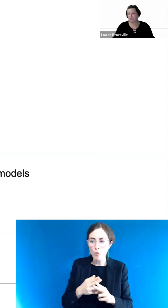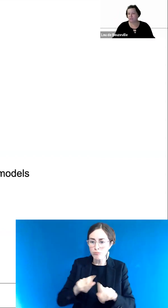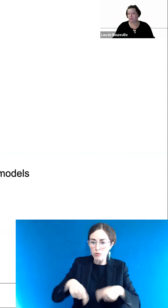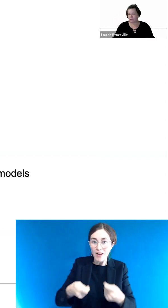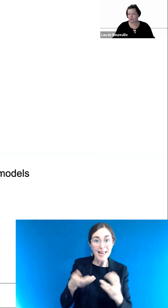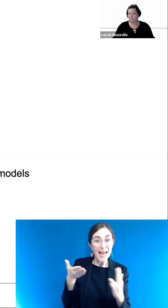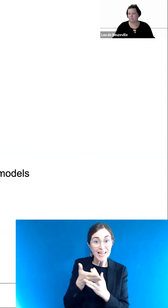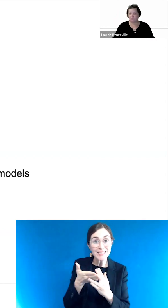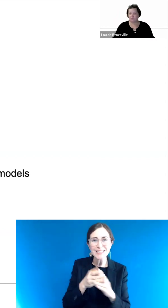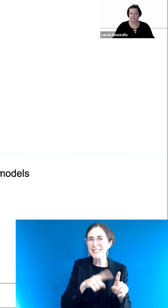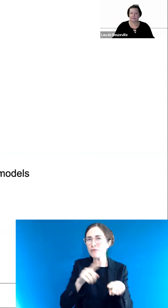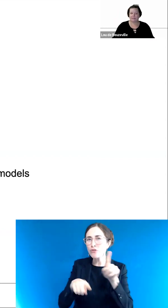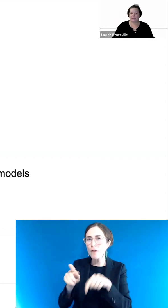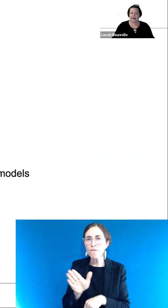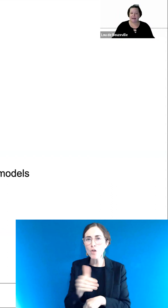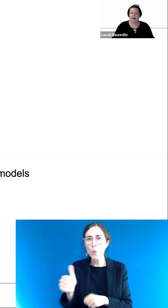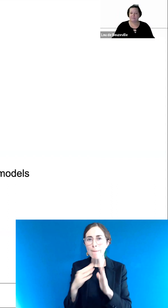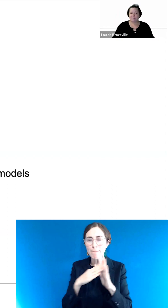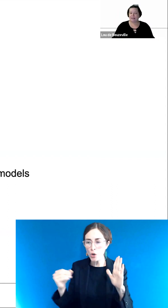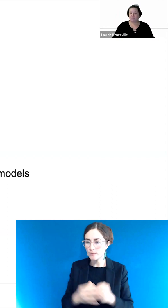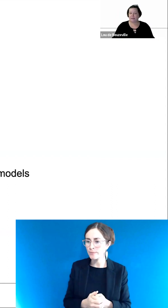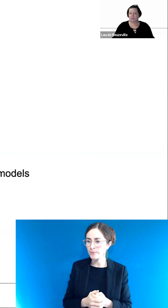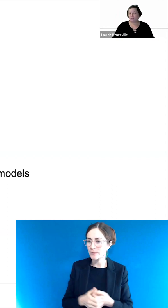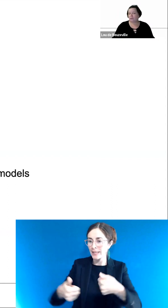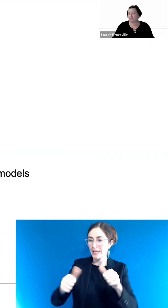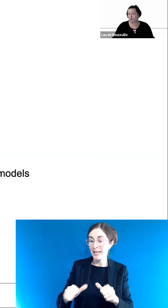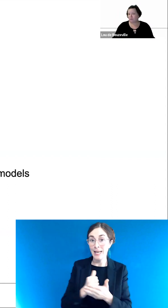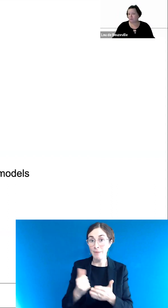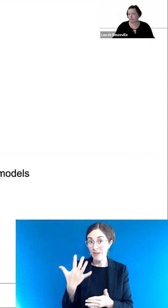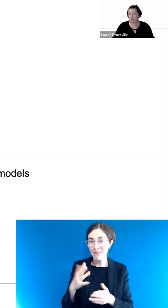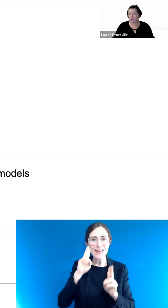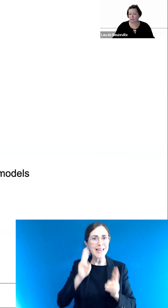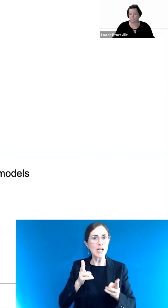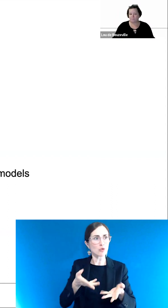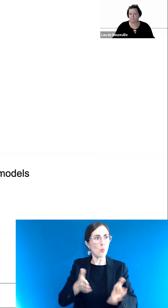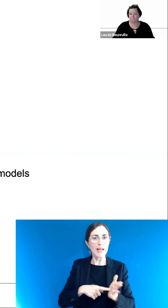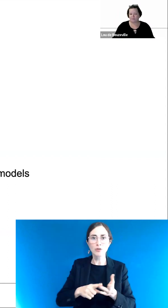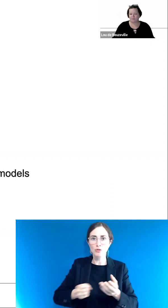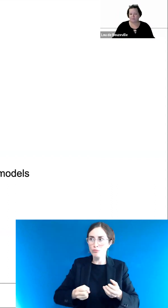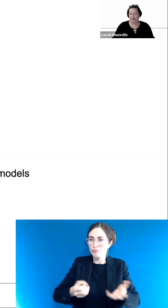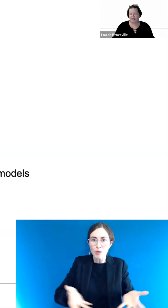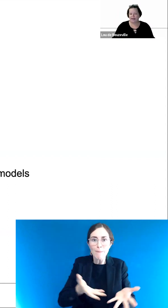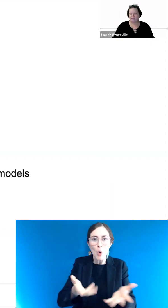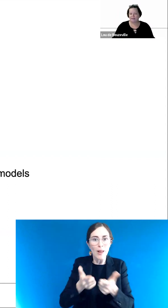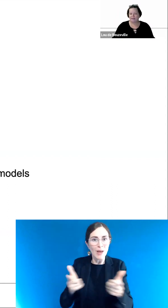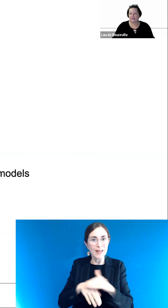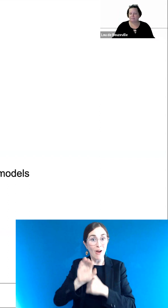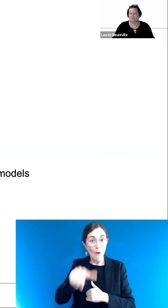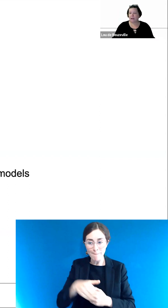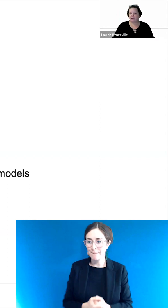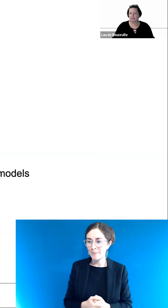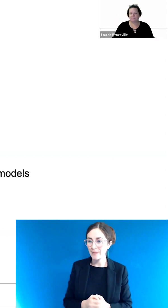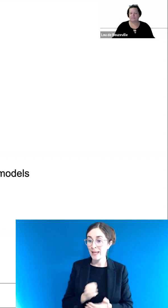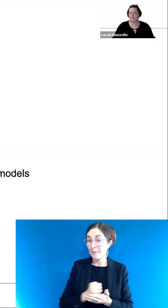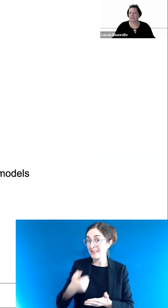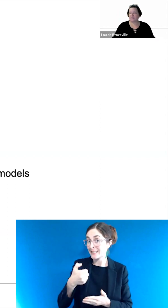a range of fluent models, natural ways you can promote language at home, and a little